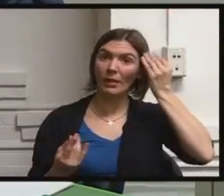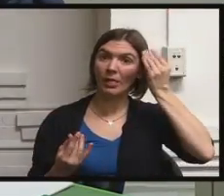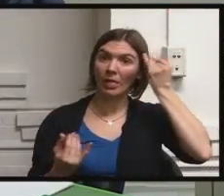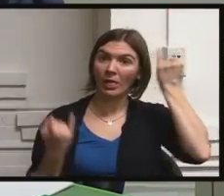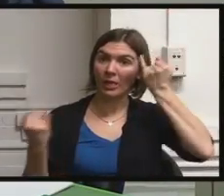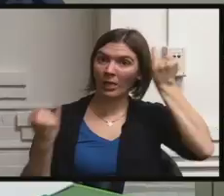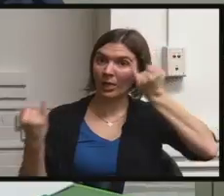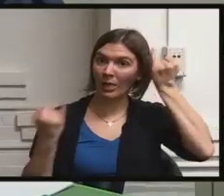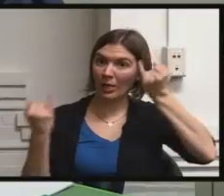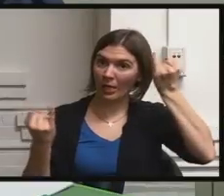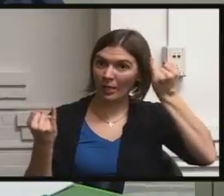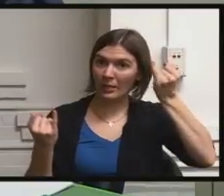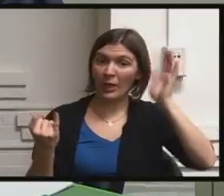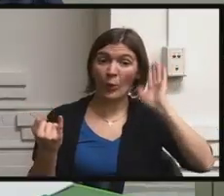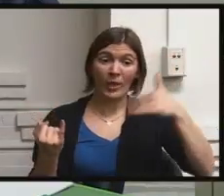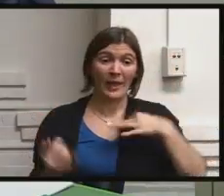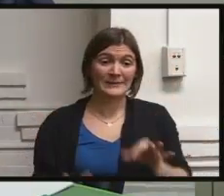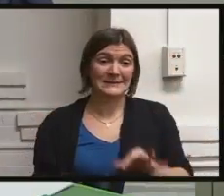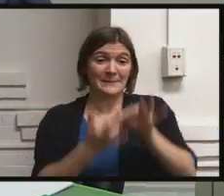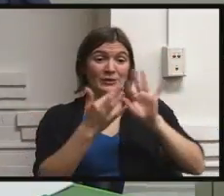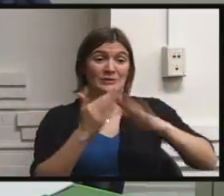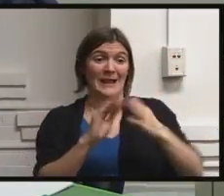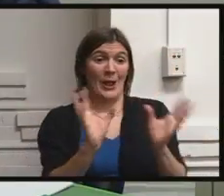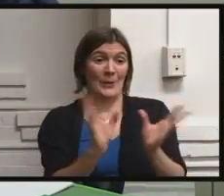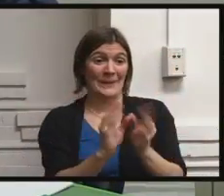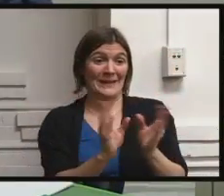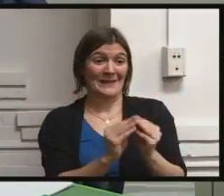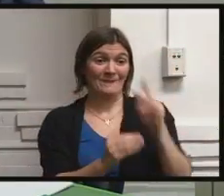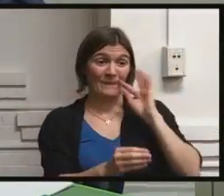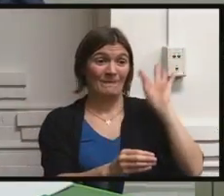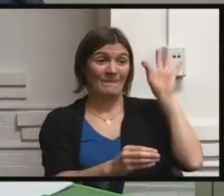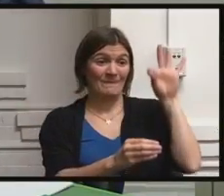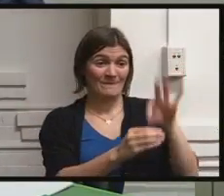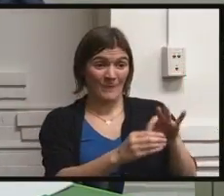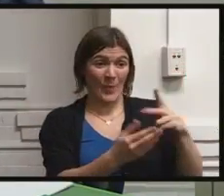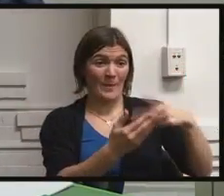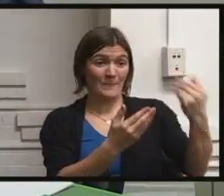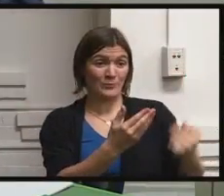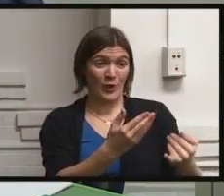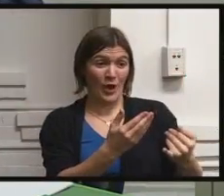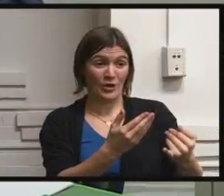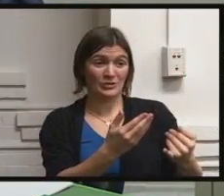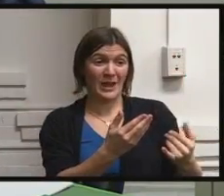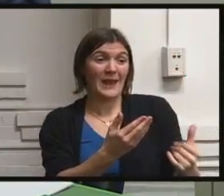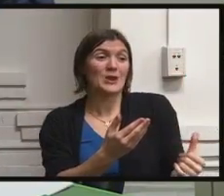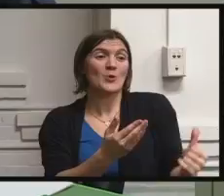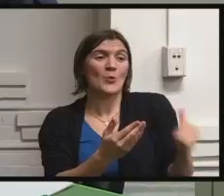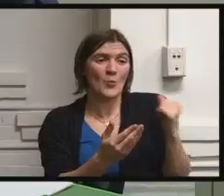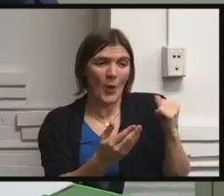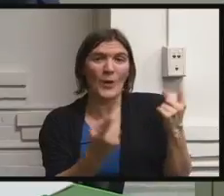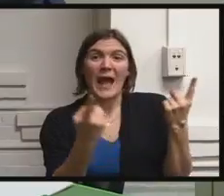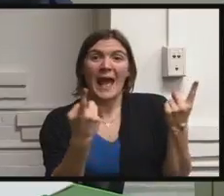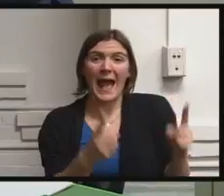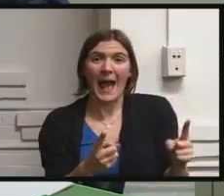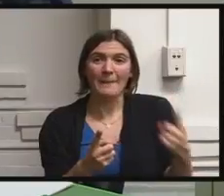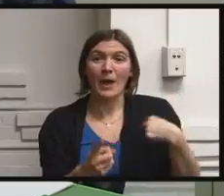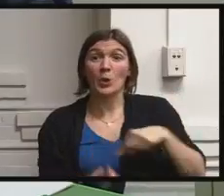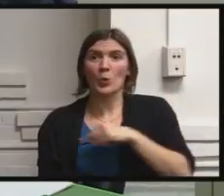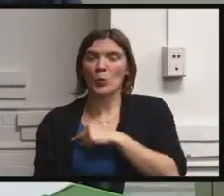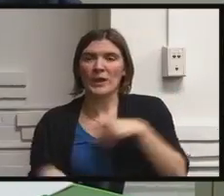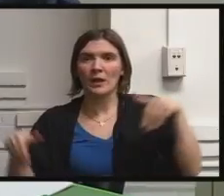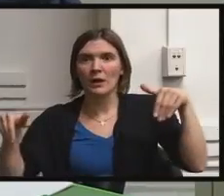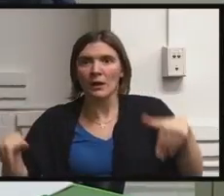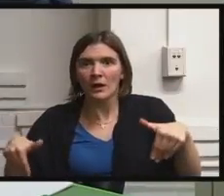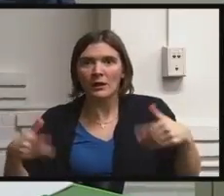we'll have a special town meeting and it won't work out the way we want it to work out. And then where do we